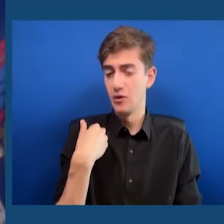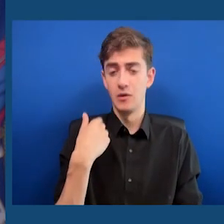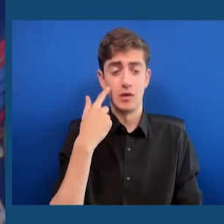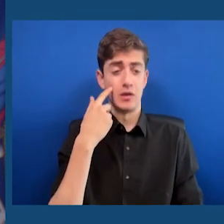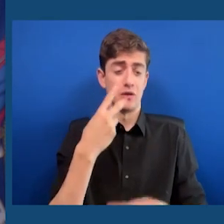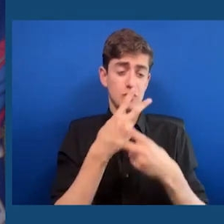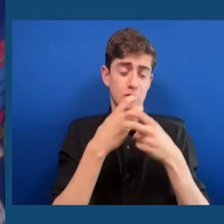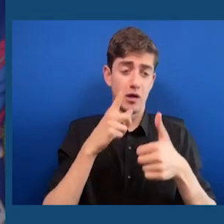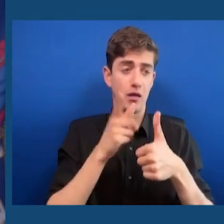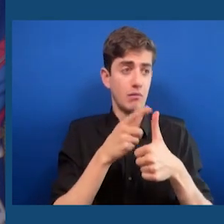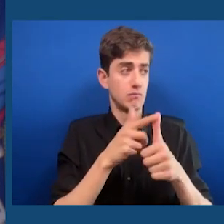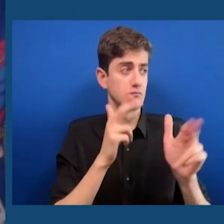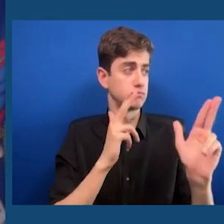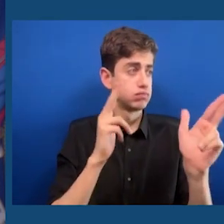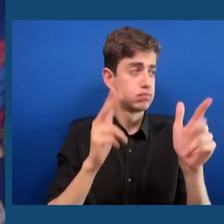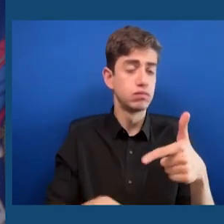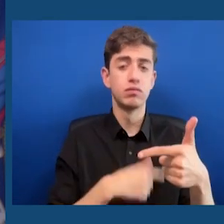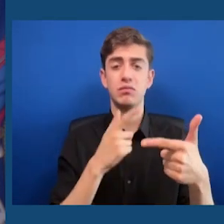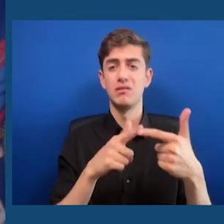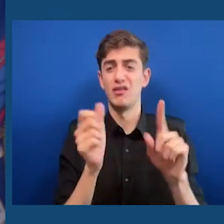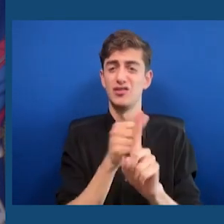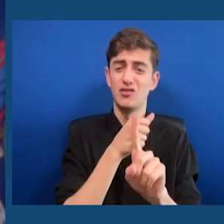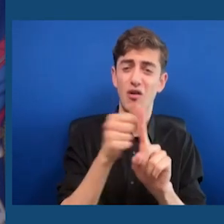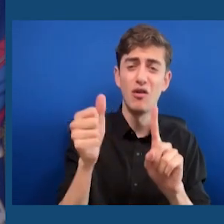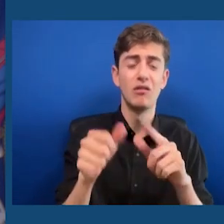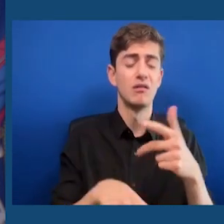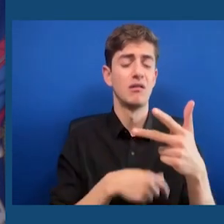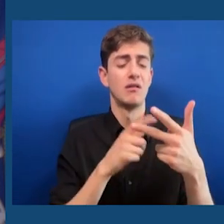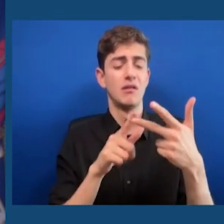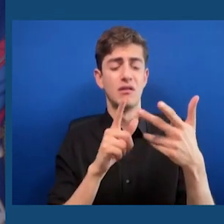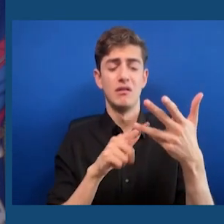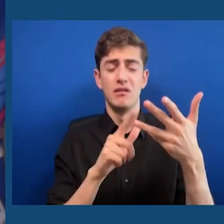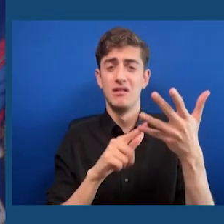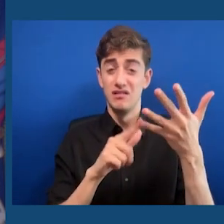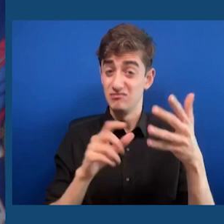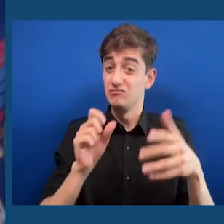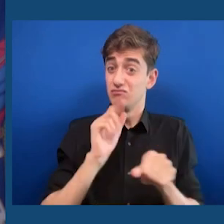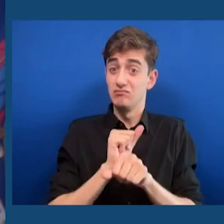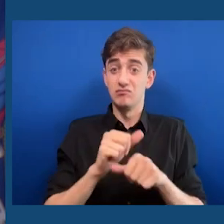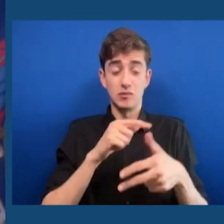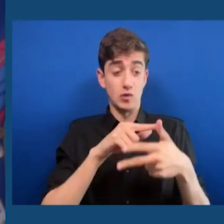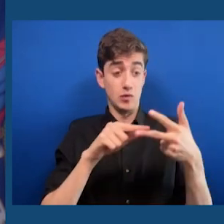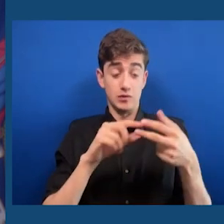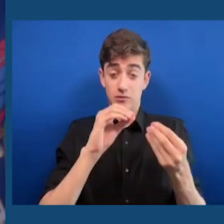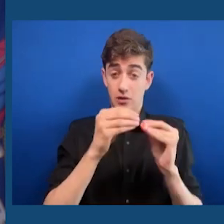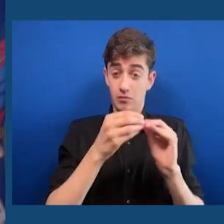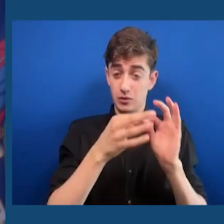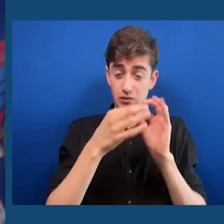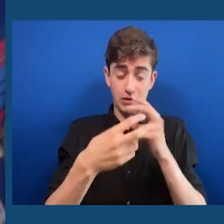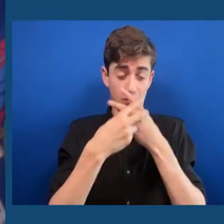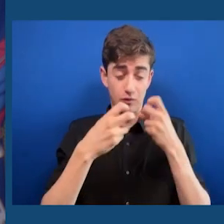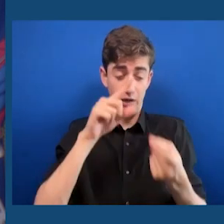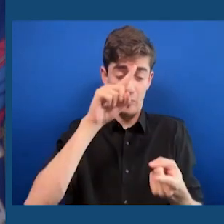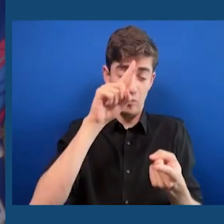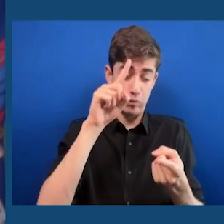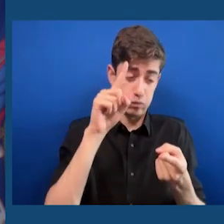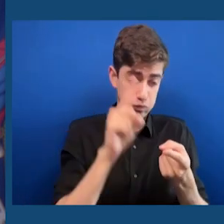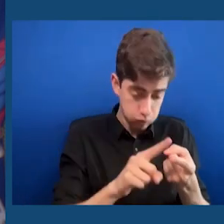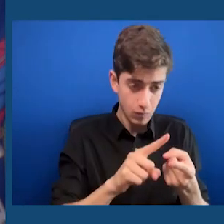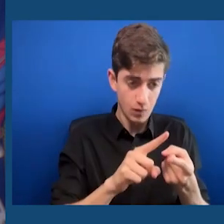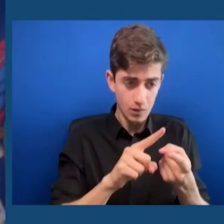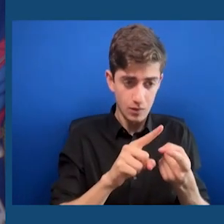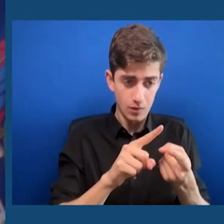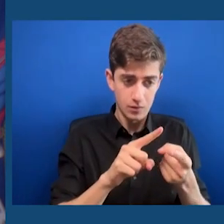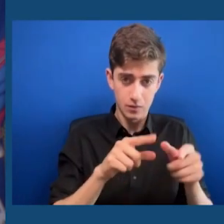violence and shootings and assaults. And yes, we've worked so hard, those numbers are going way down. But then